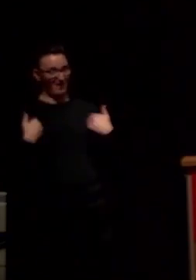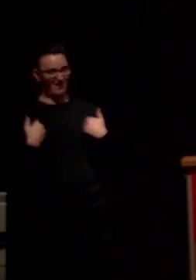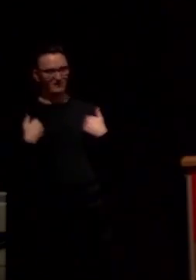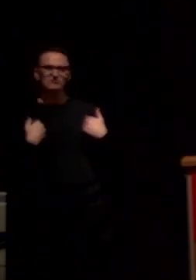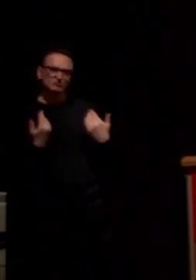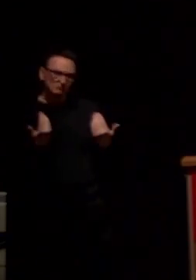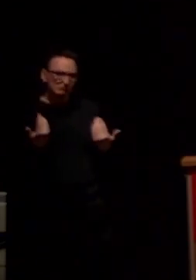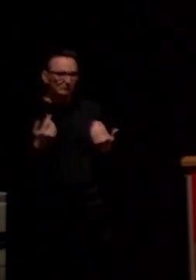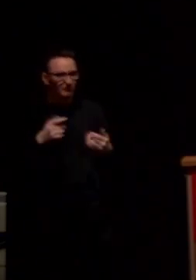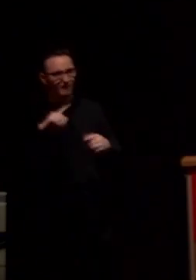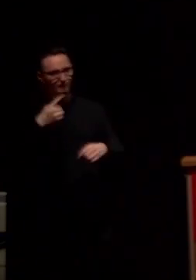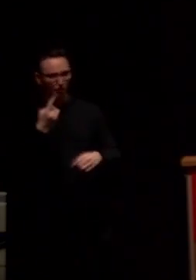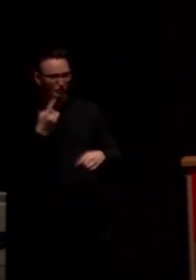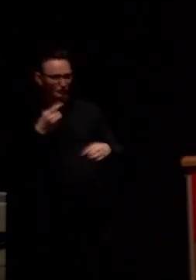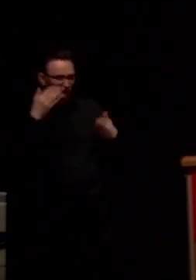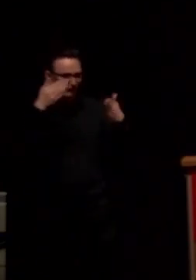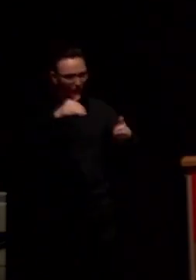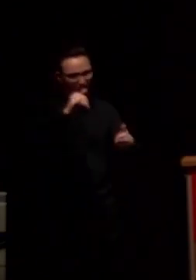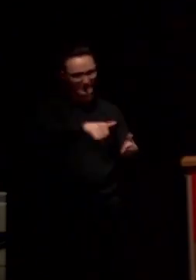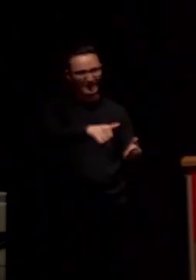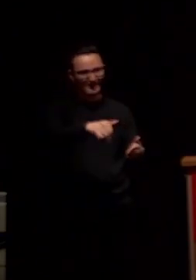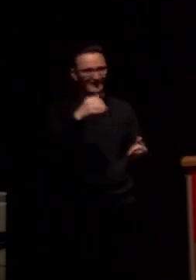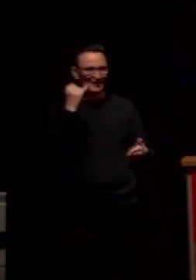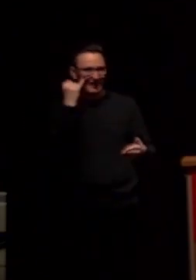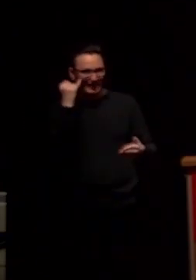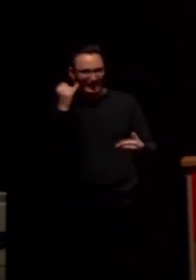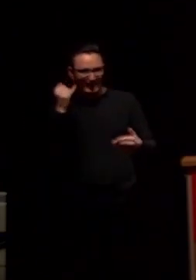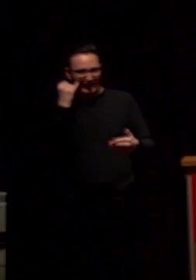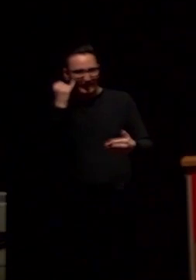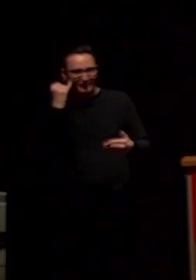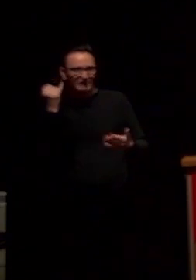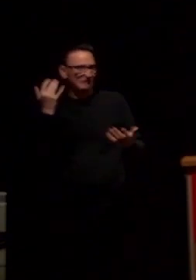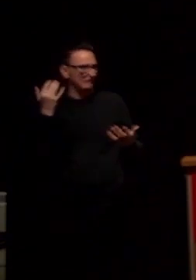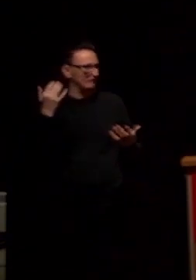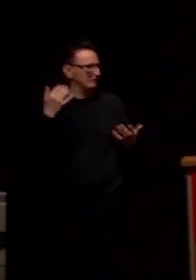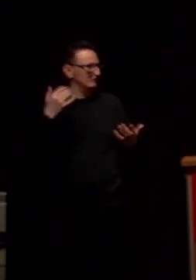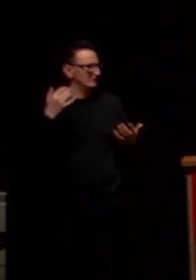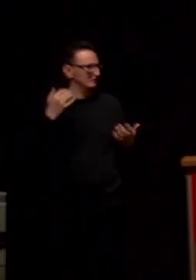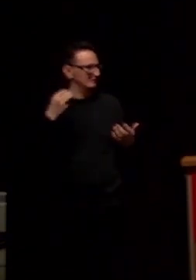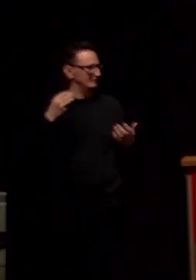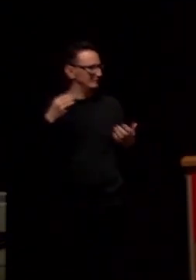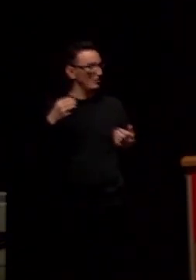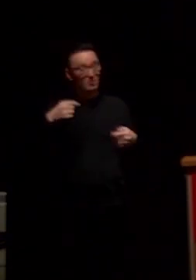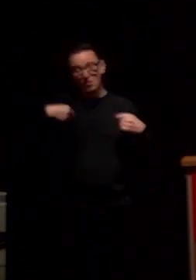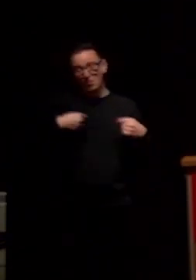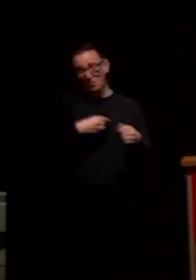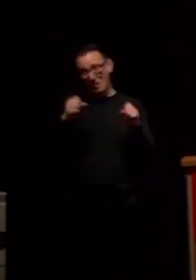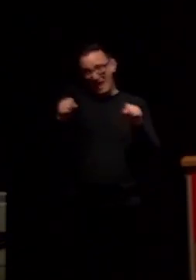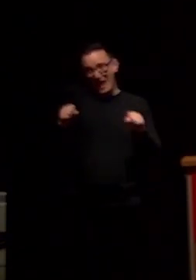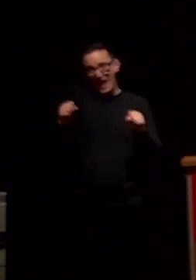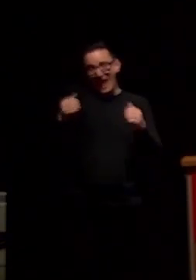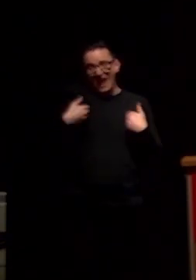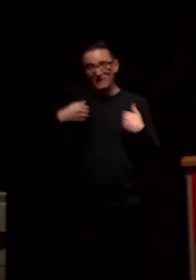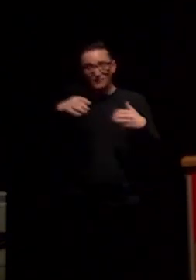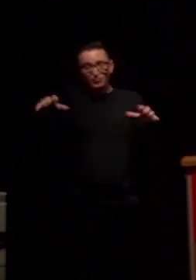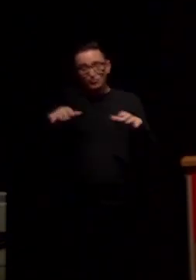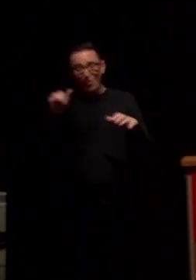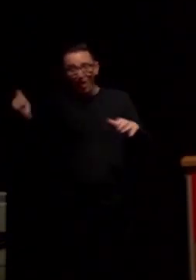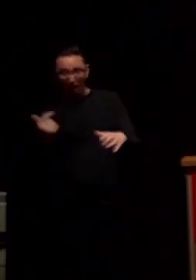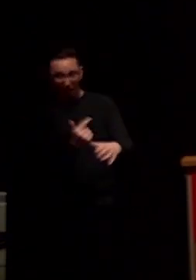first because you can't work on your recovery if you don't have a home, right? We have to do all of these things.